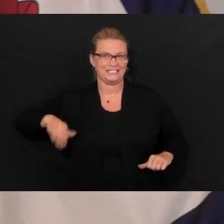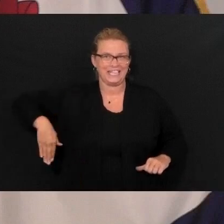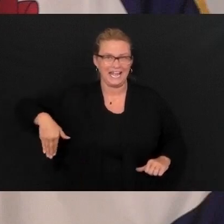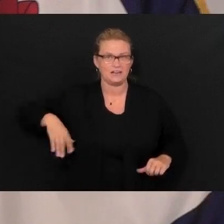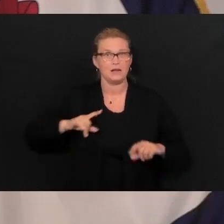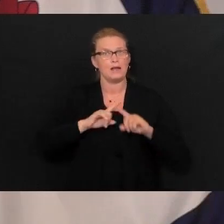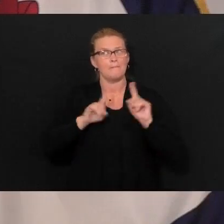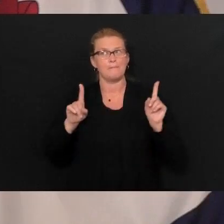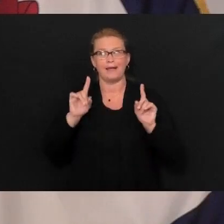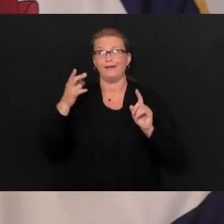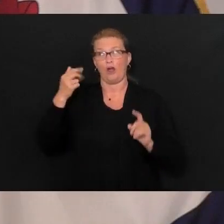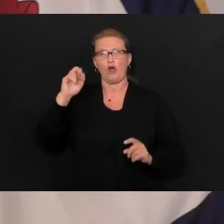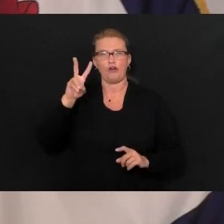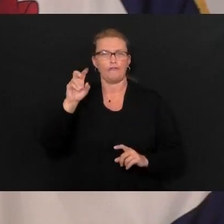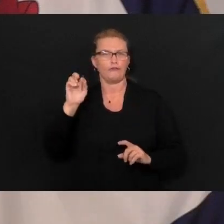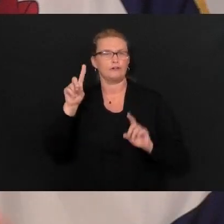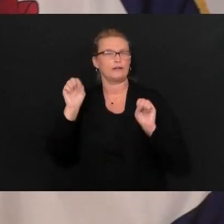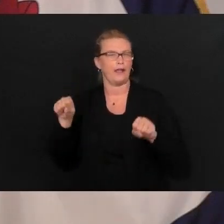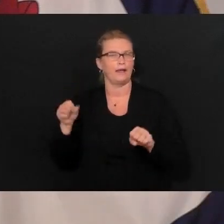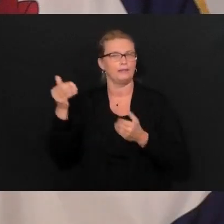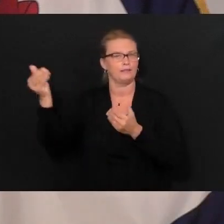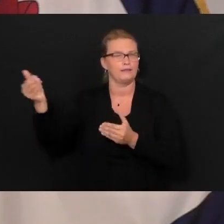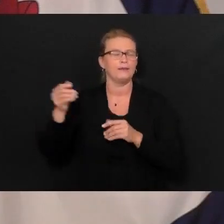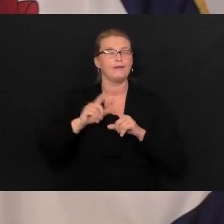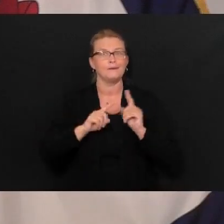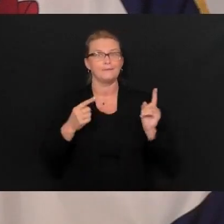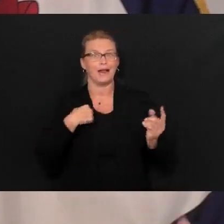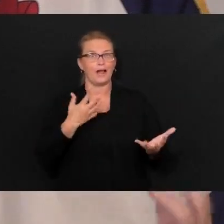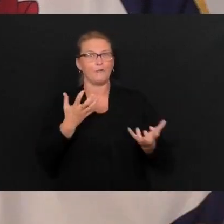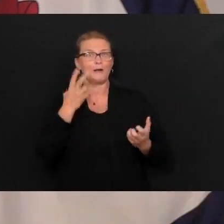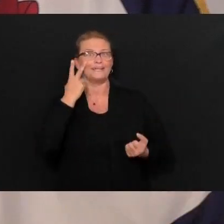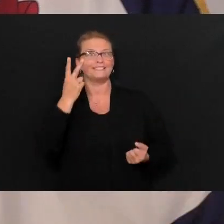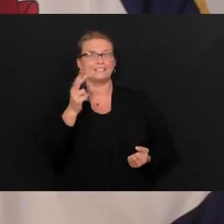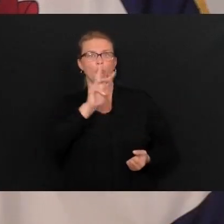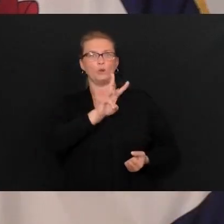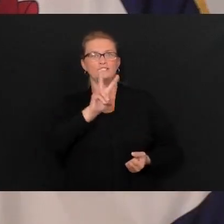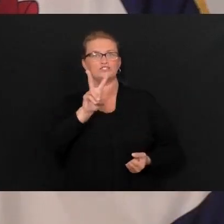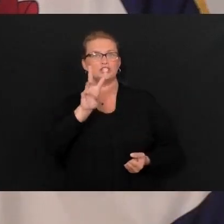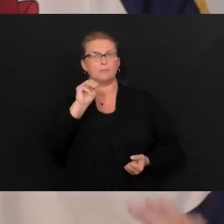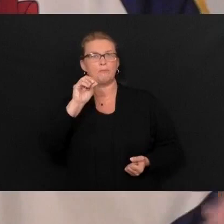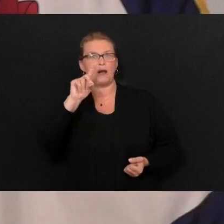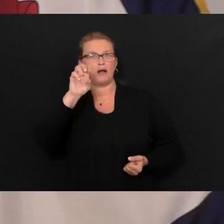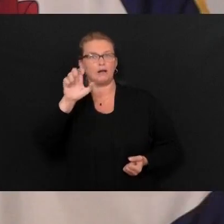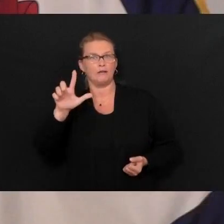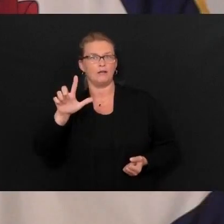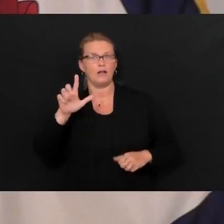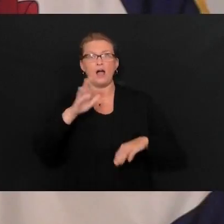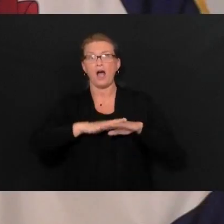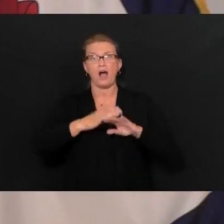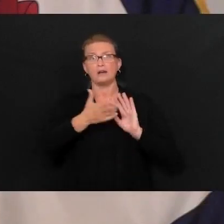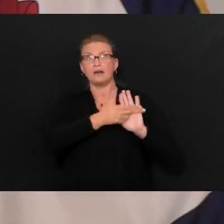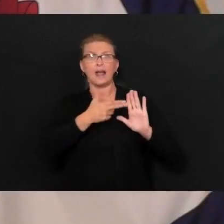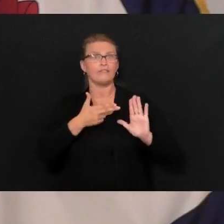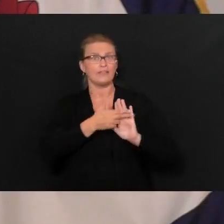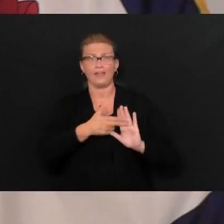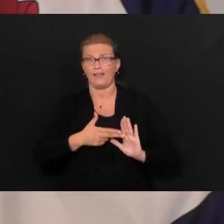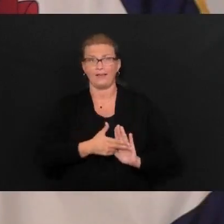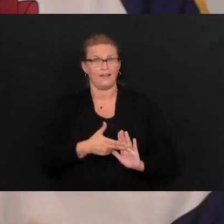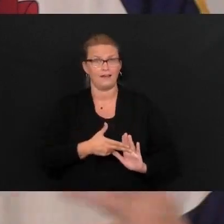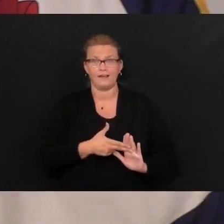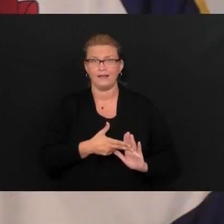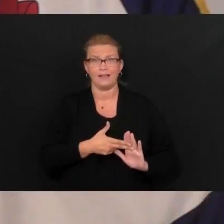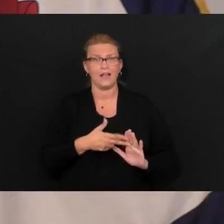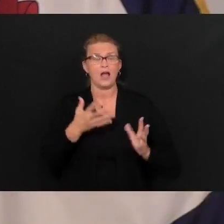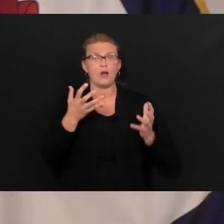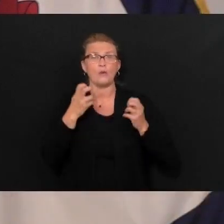as Harvard would have. But what I want to see is the West Virginia model on everything. I want to see